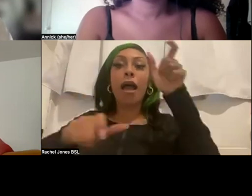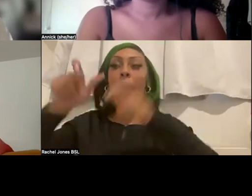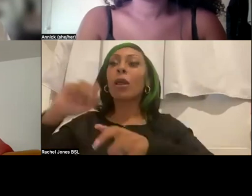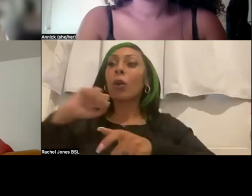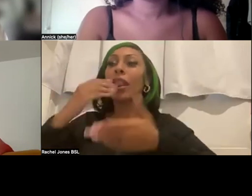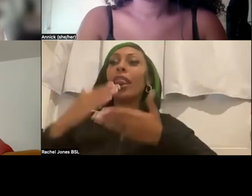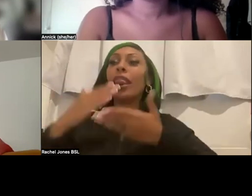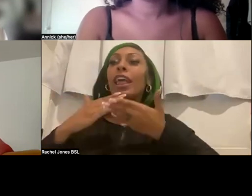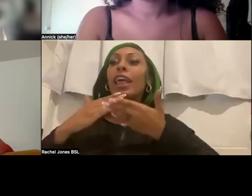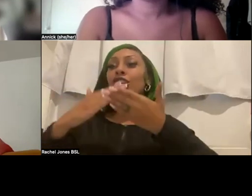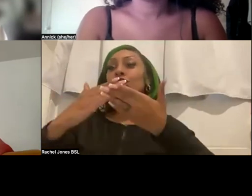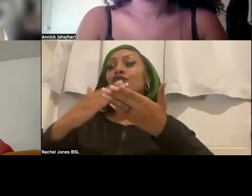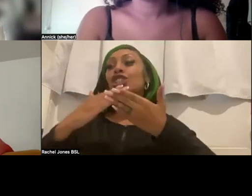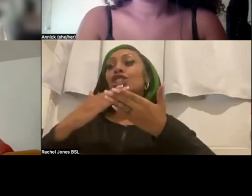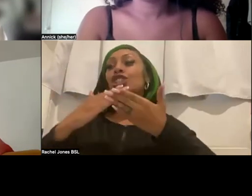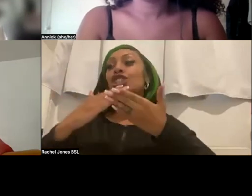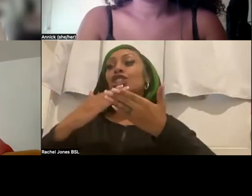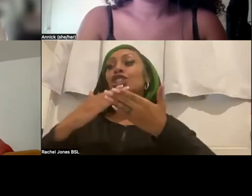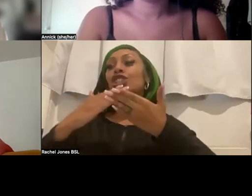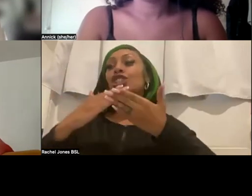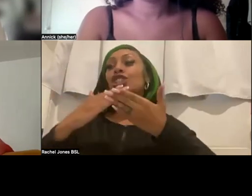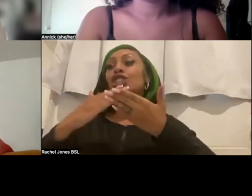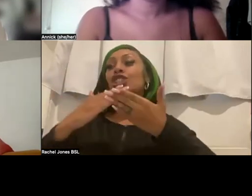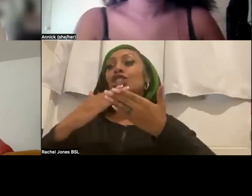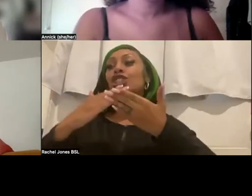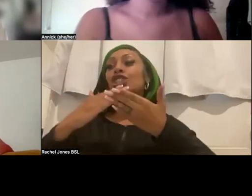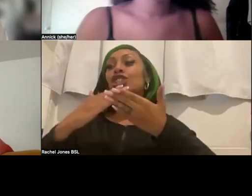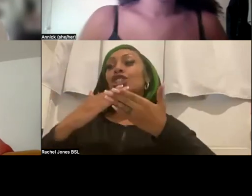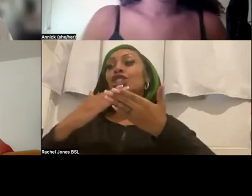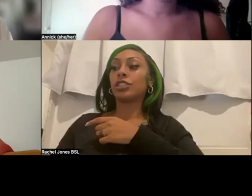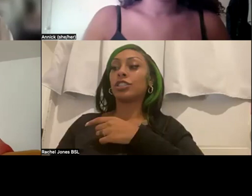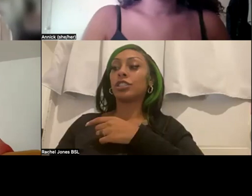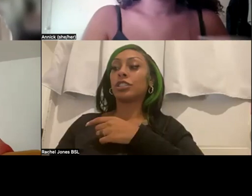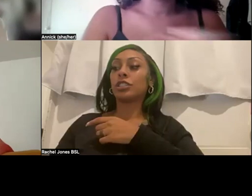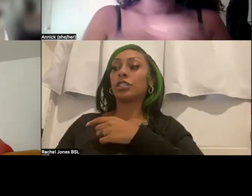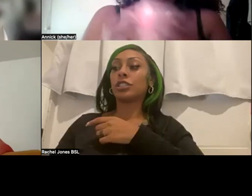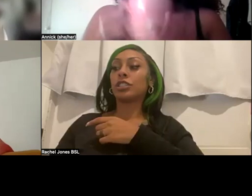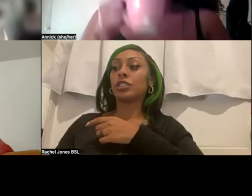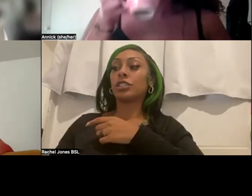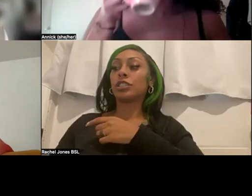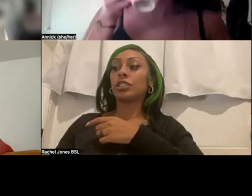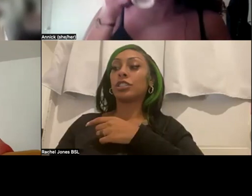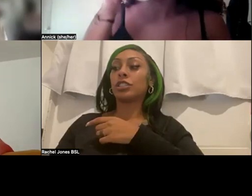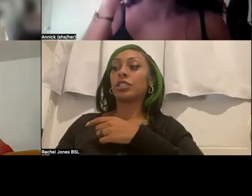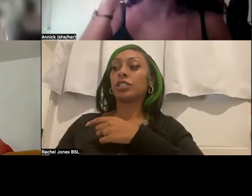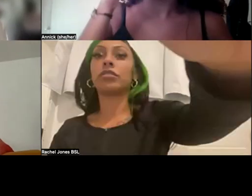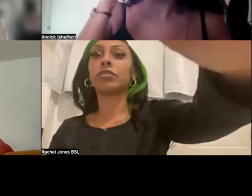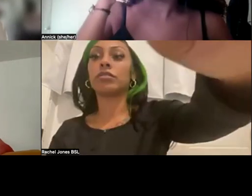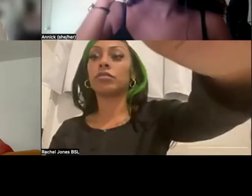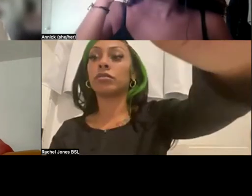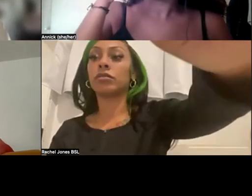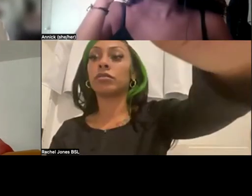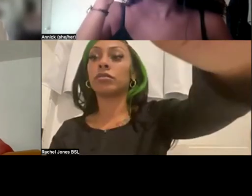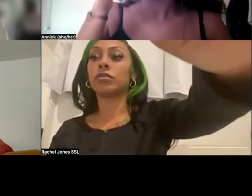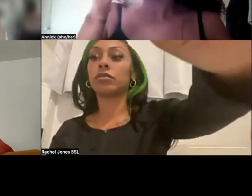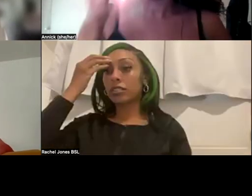emerges out of that session. So if there's something you'd like the speakers to follow up on or think about, please do share that. And we